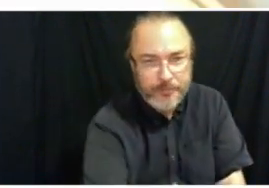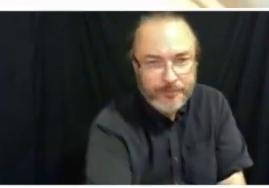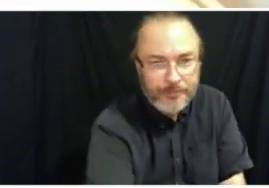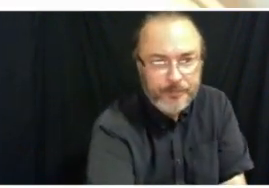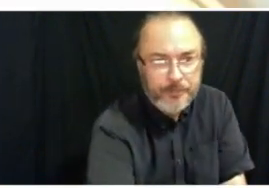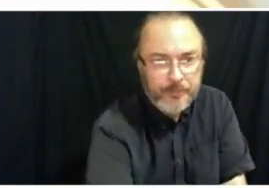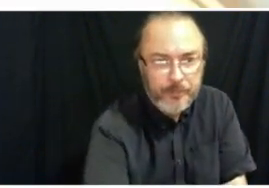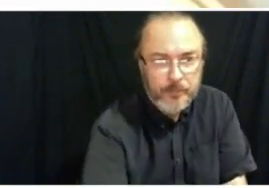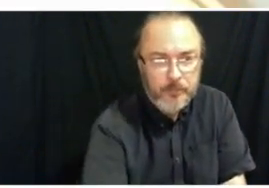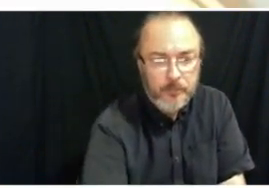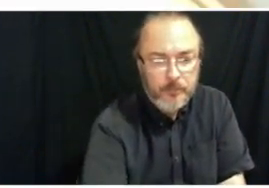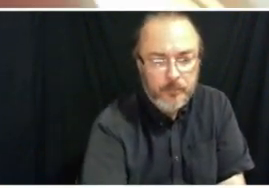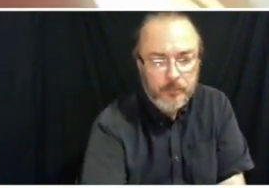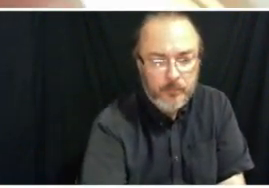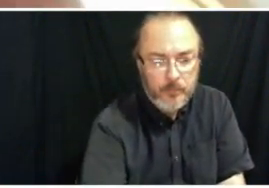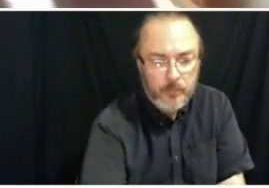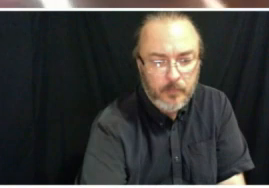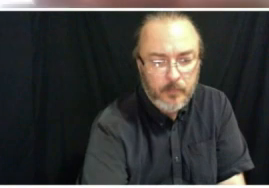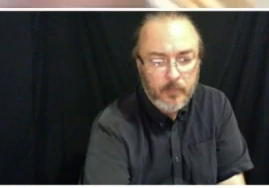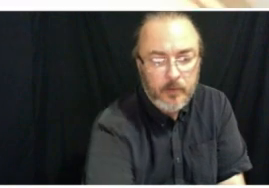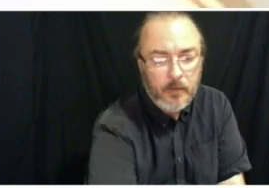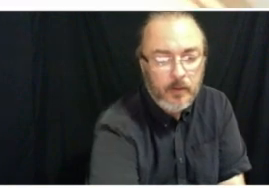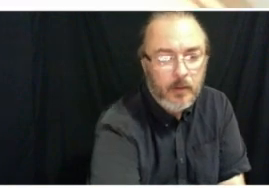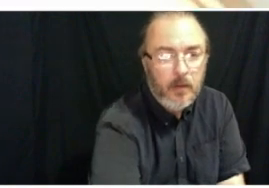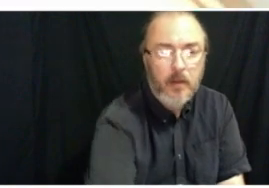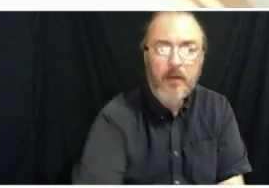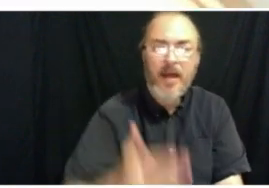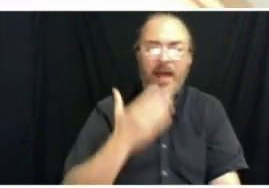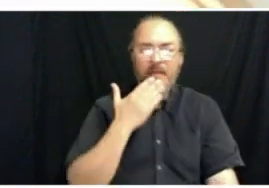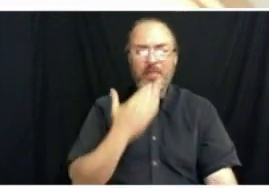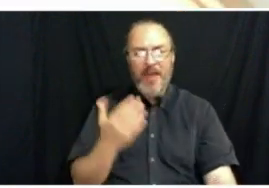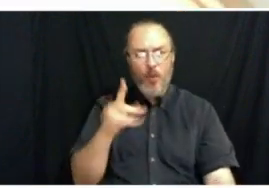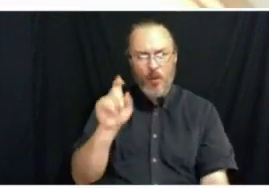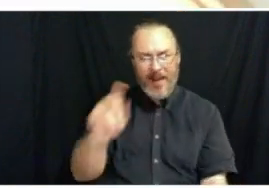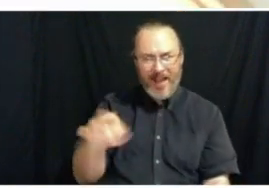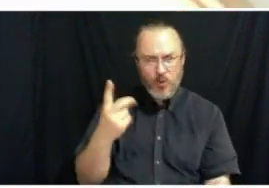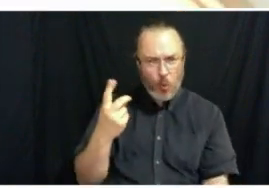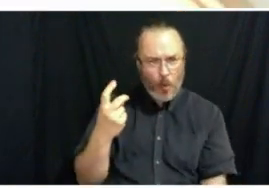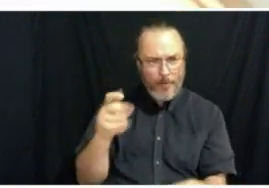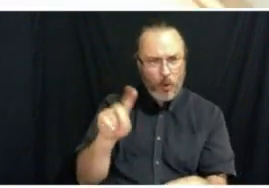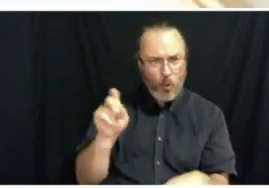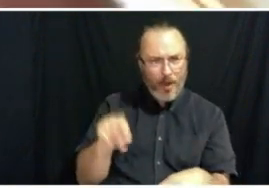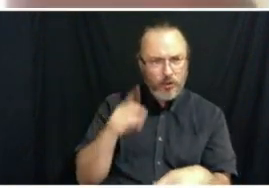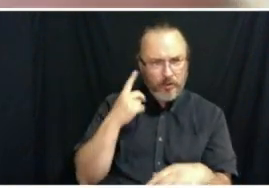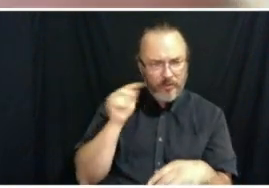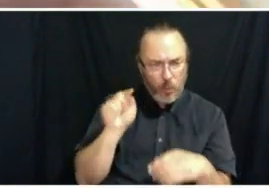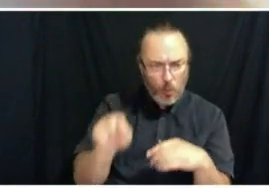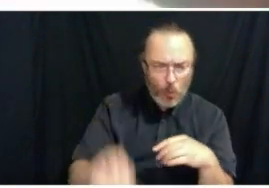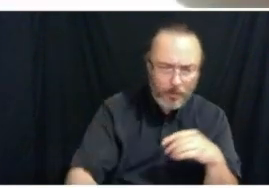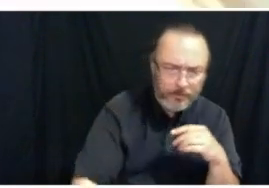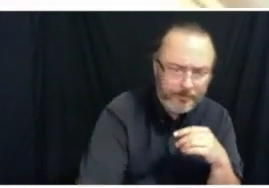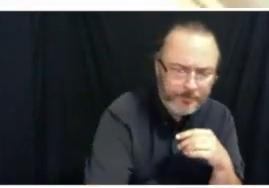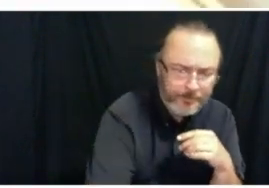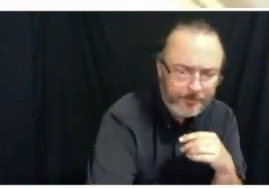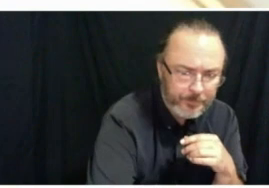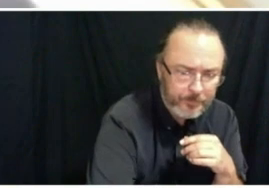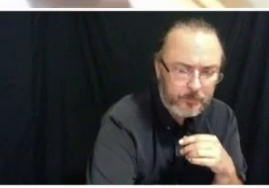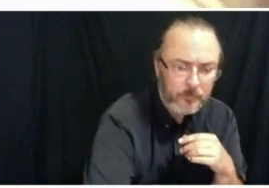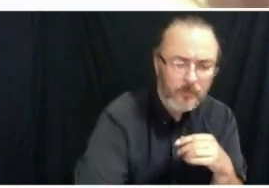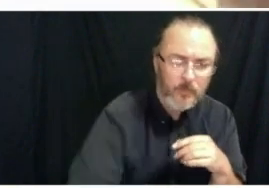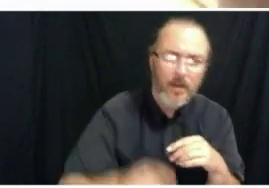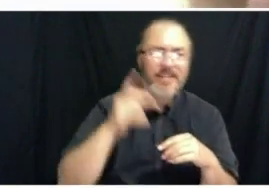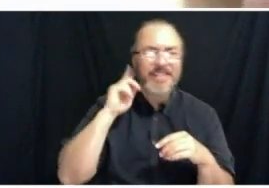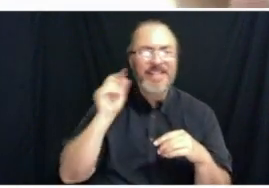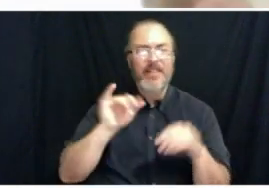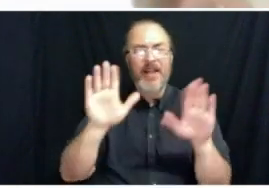Thank you, Minister Angulo. I'd just like to ask one follow-up question for you. Sounds like an amazing agenda. What would you